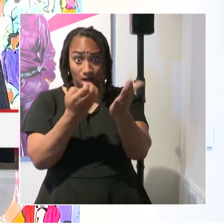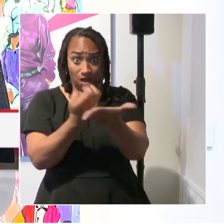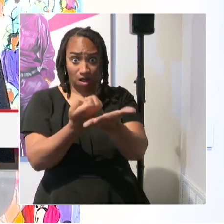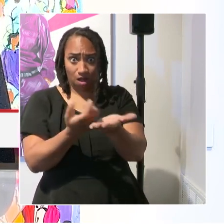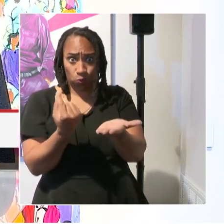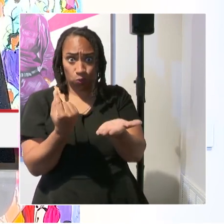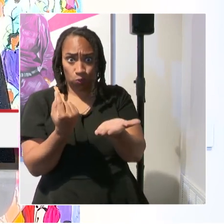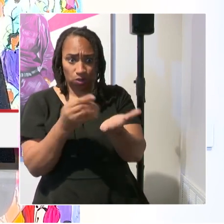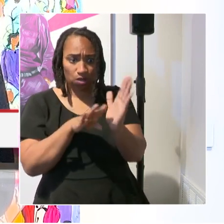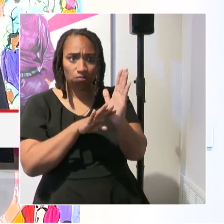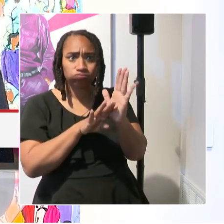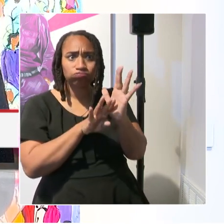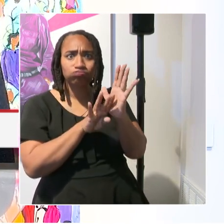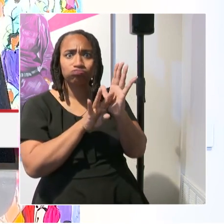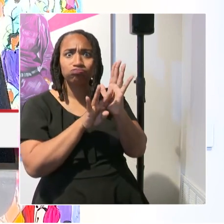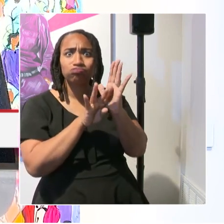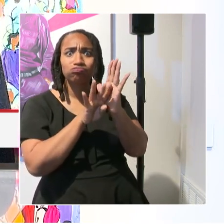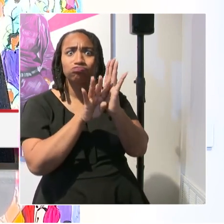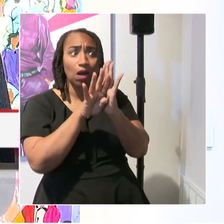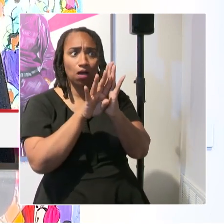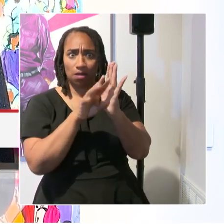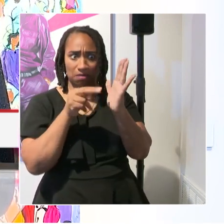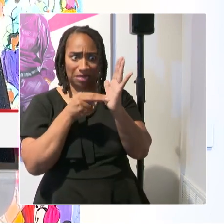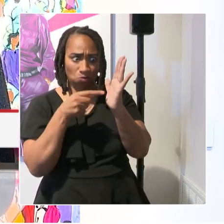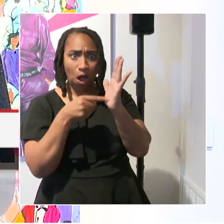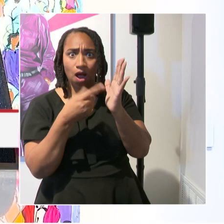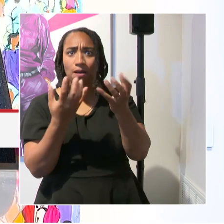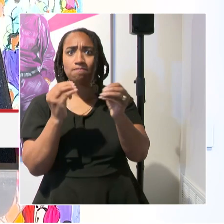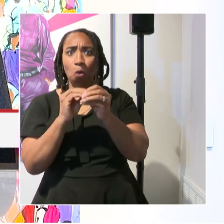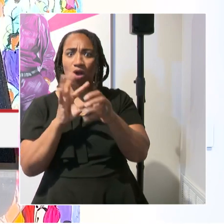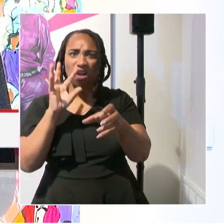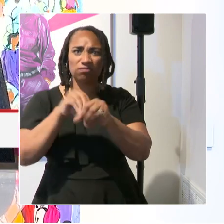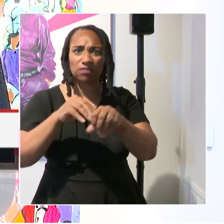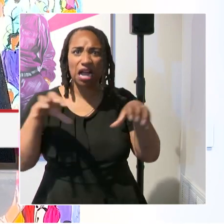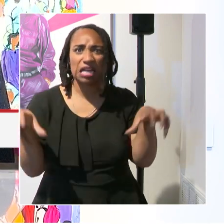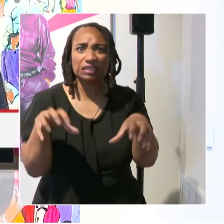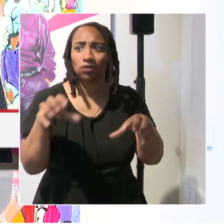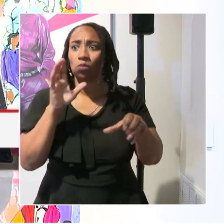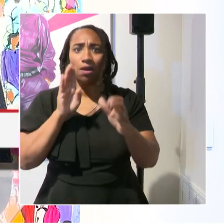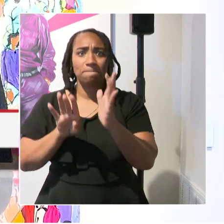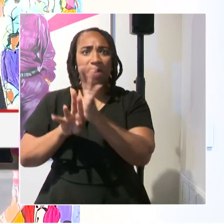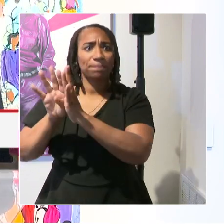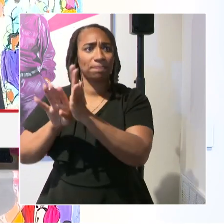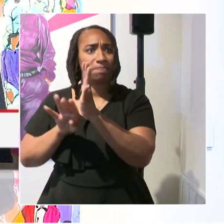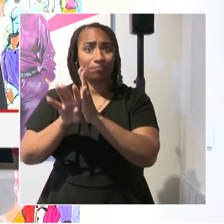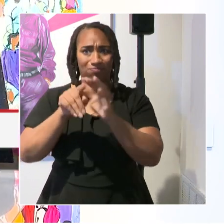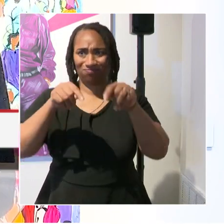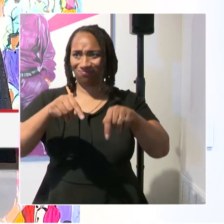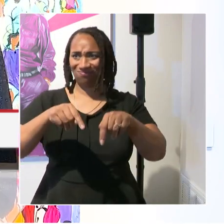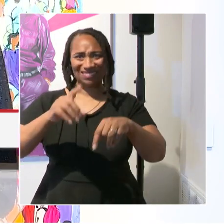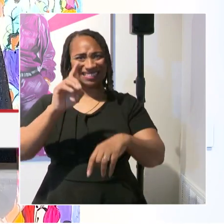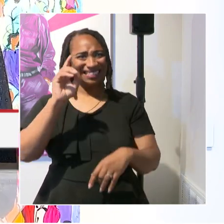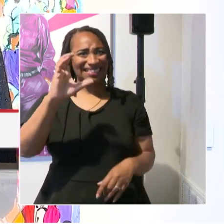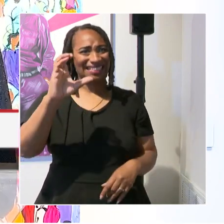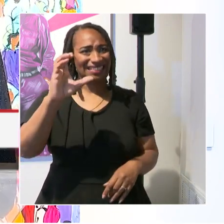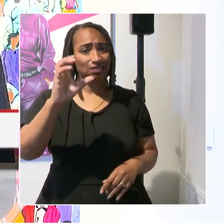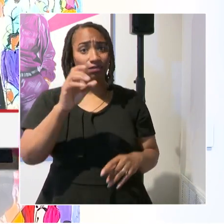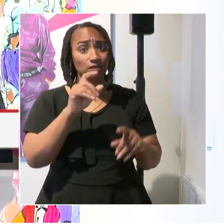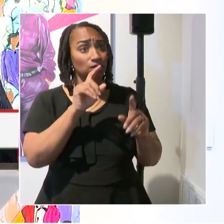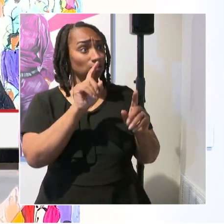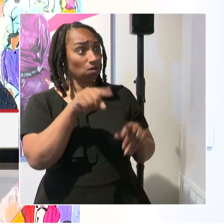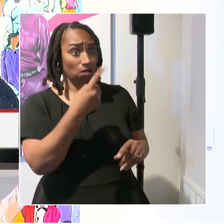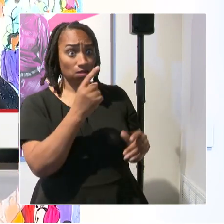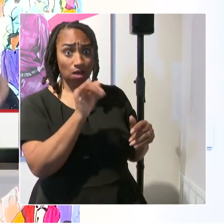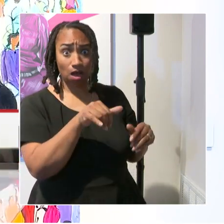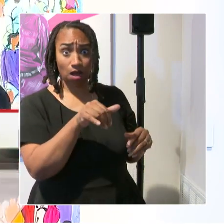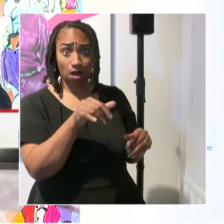more activity, attracting more businesses. Because if we don't do that, you know where we have to go?